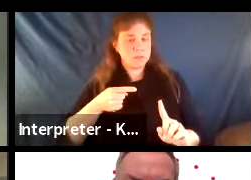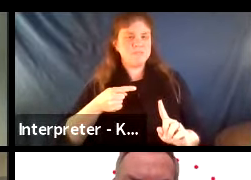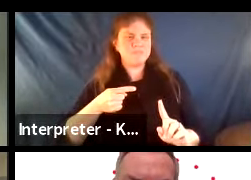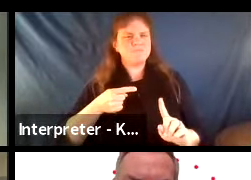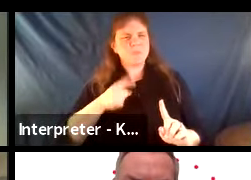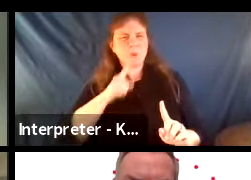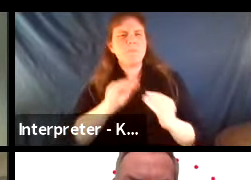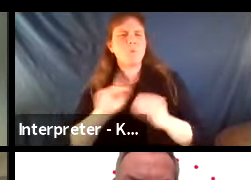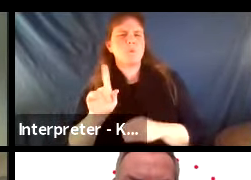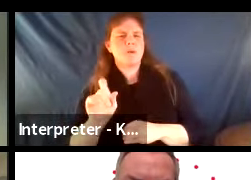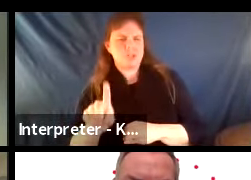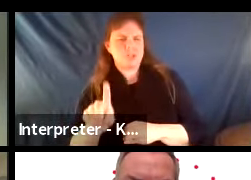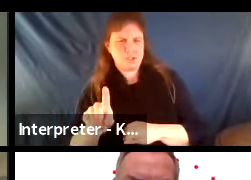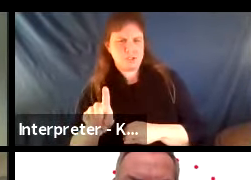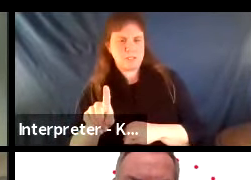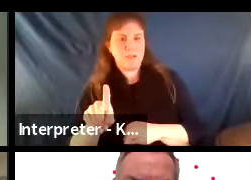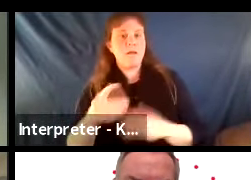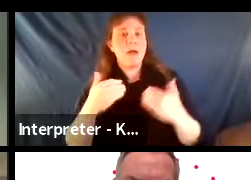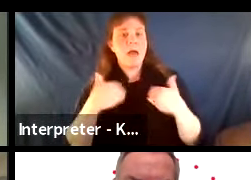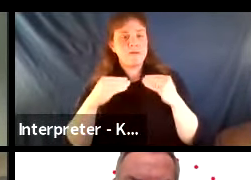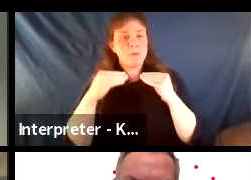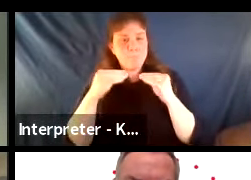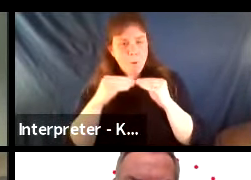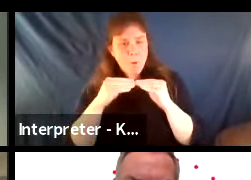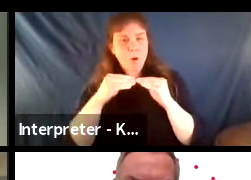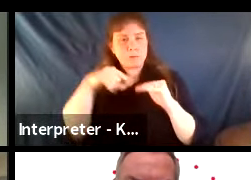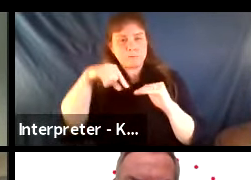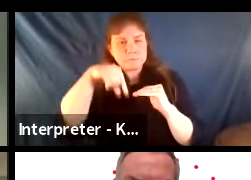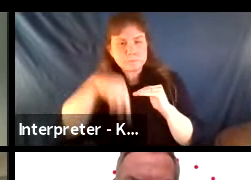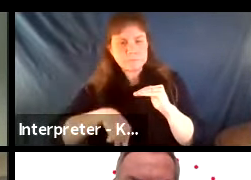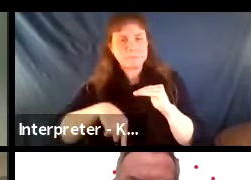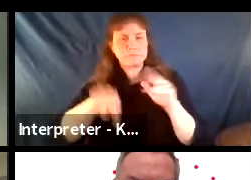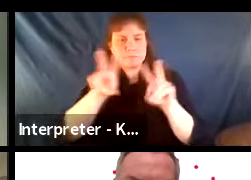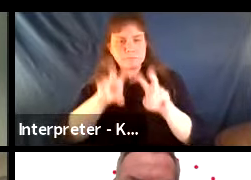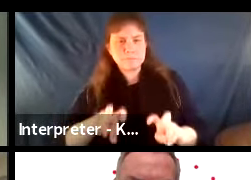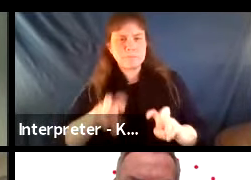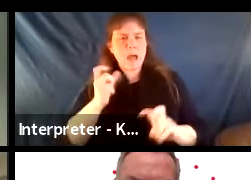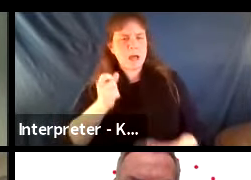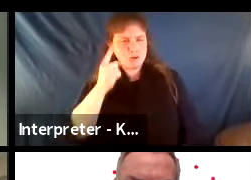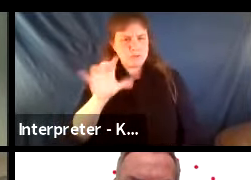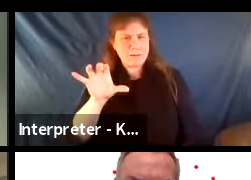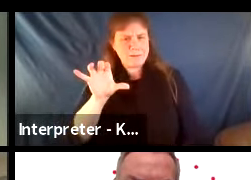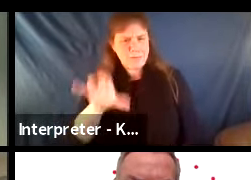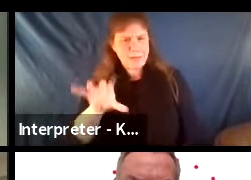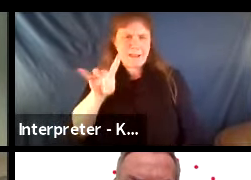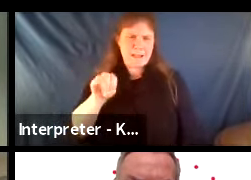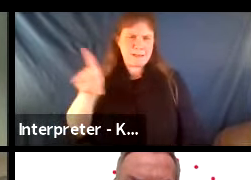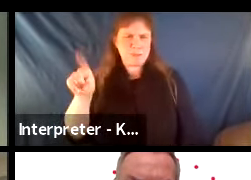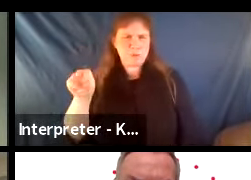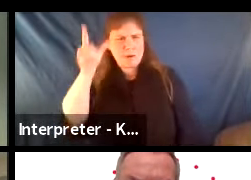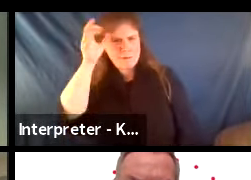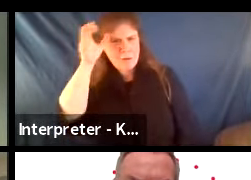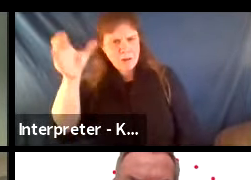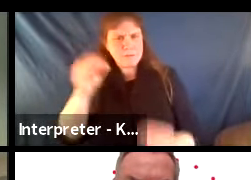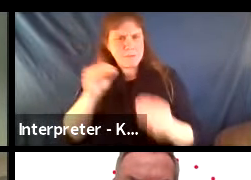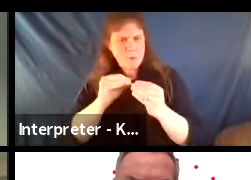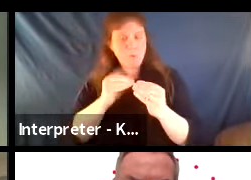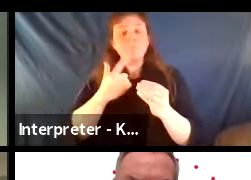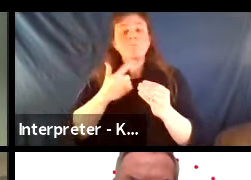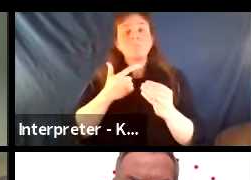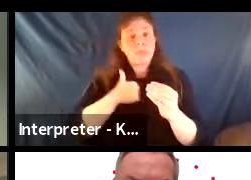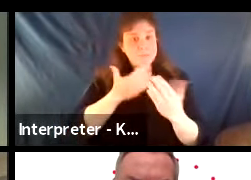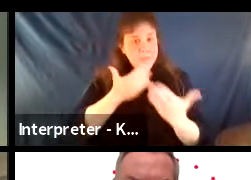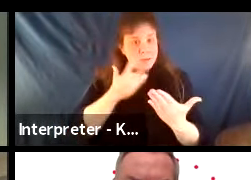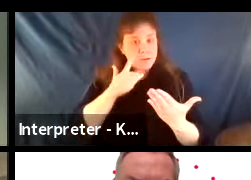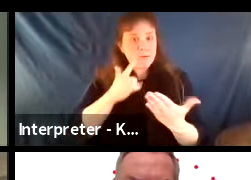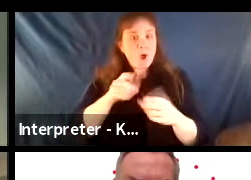I think, is about having a deeper dive into that and fully understanding it, because I greatly appreciate the opportunity to weigh in.